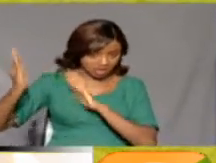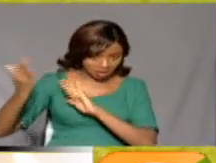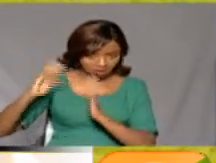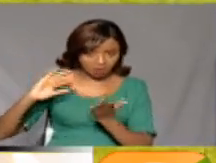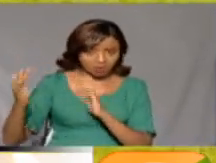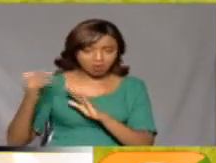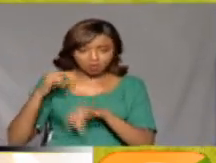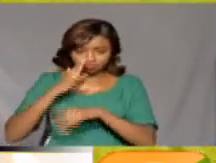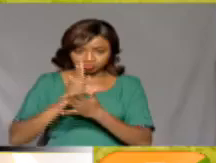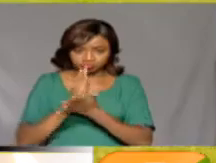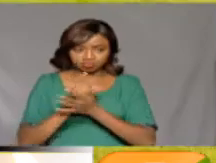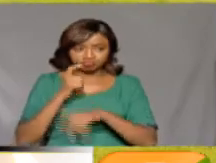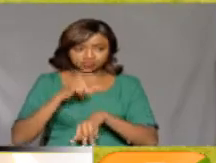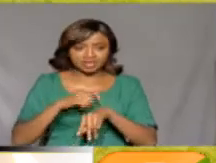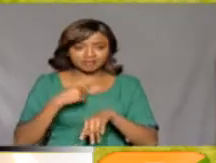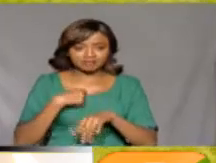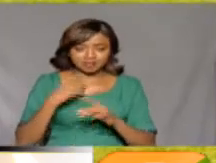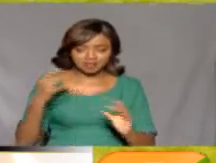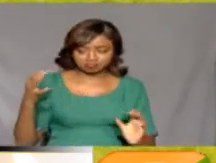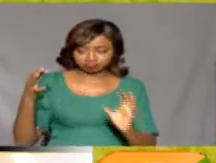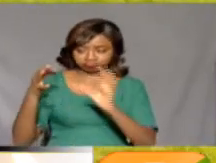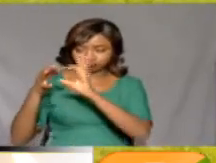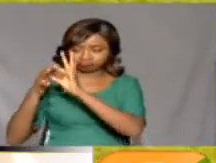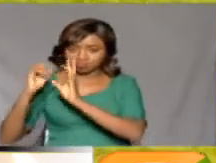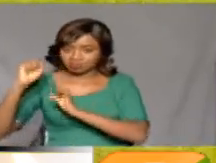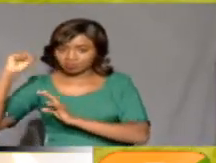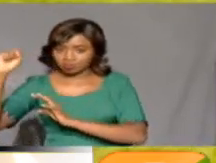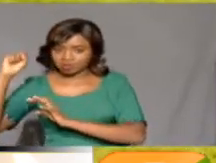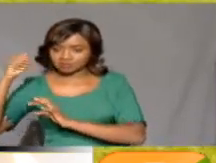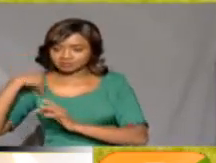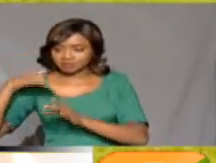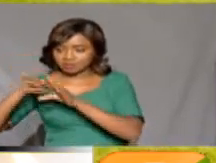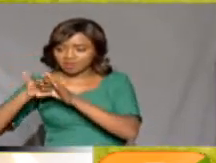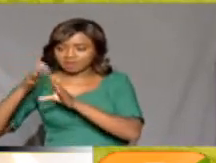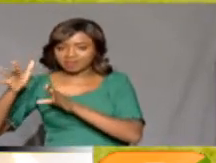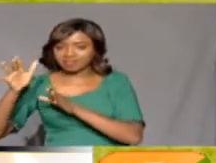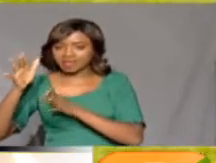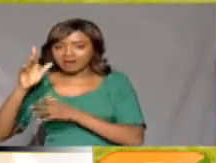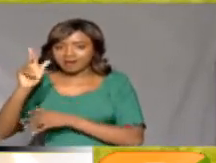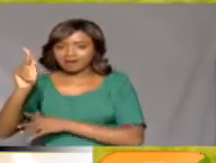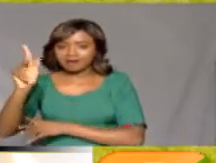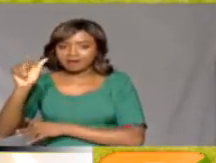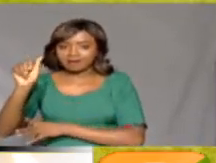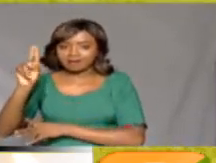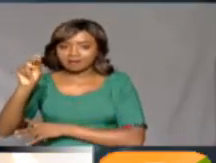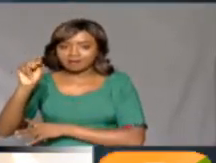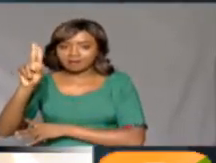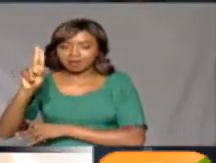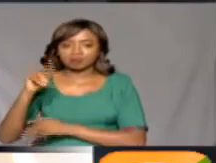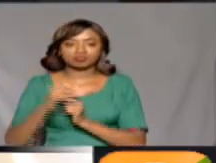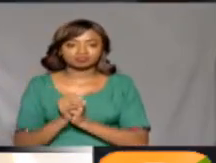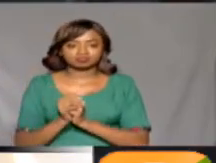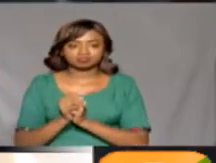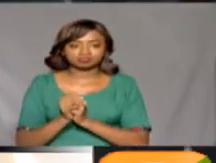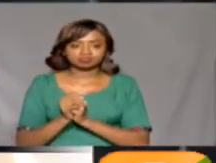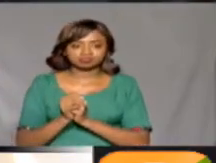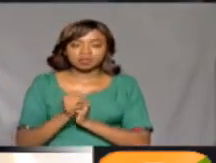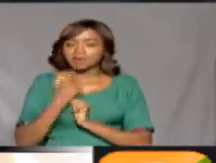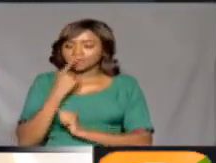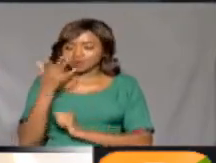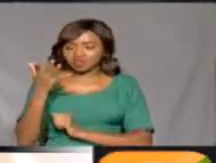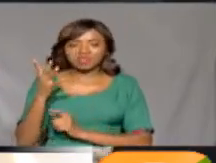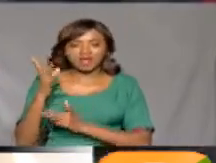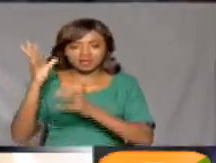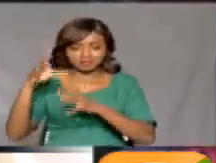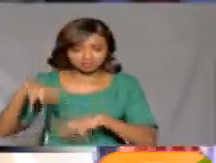I joined politics as a KANU member then. Moi was the chairman of KANU and was president of Kenya. And